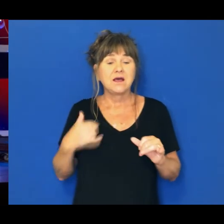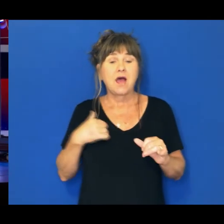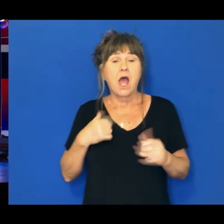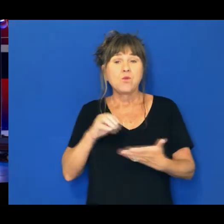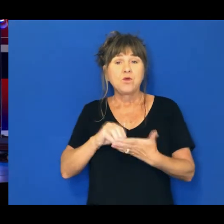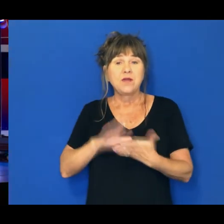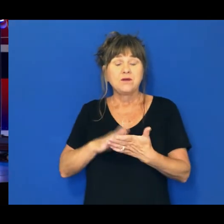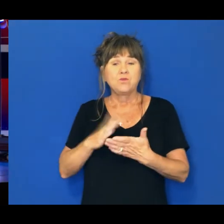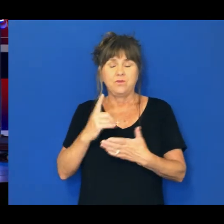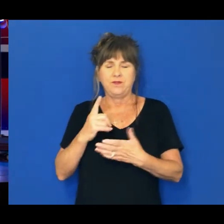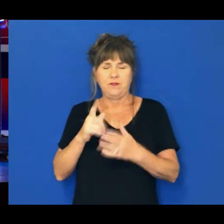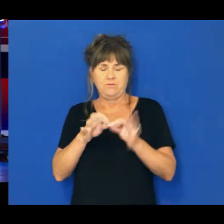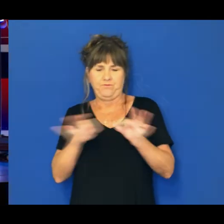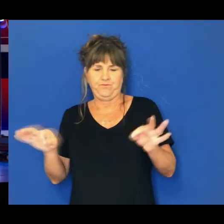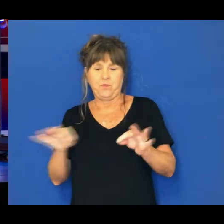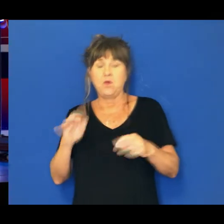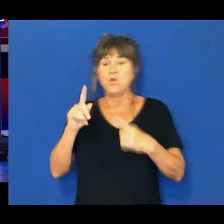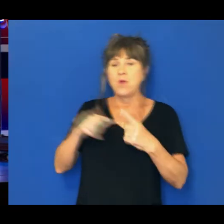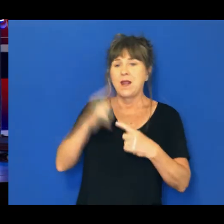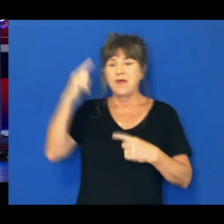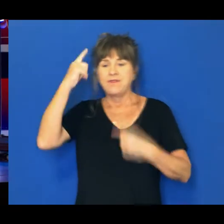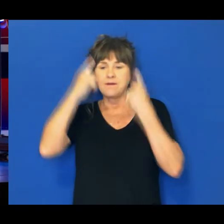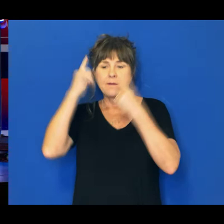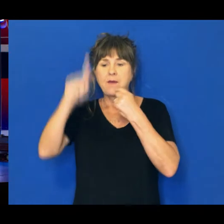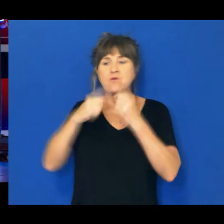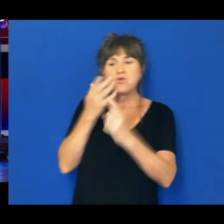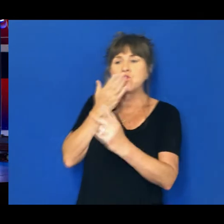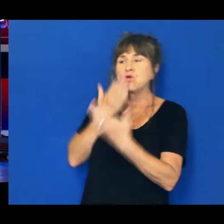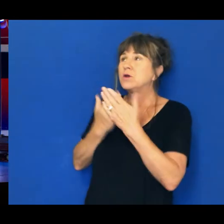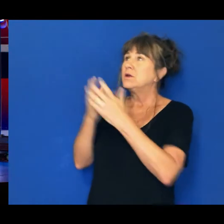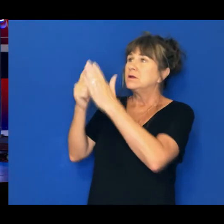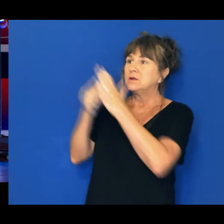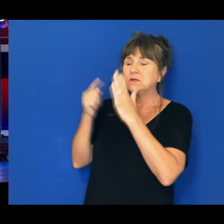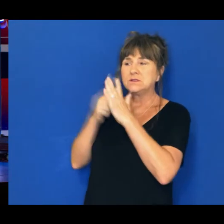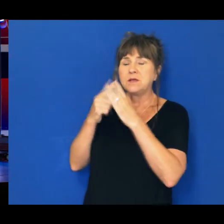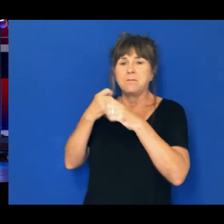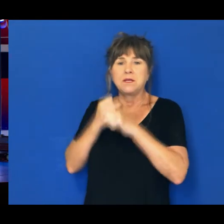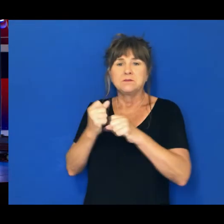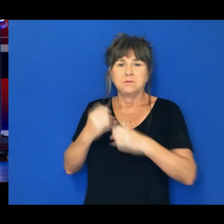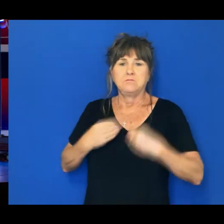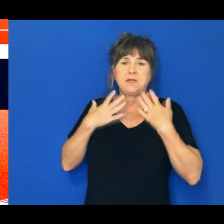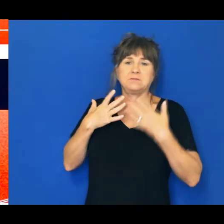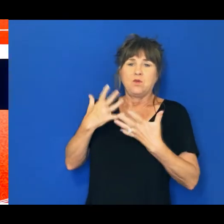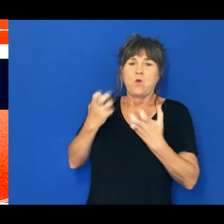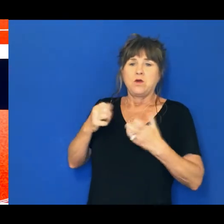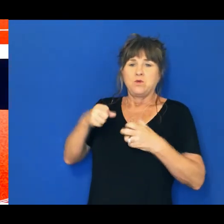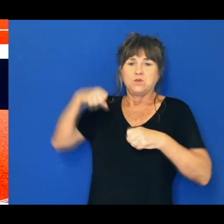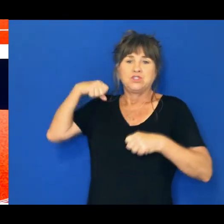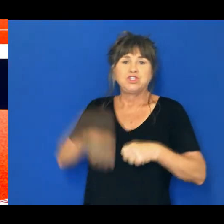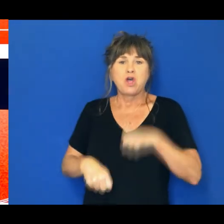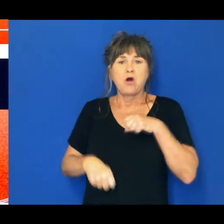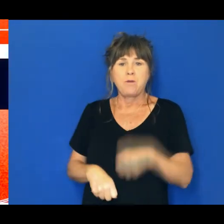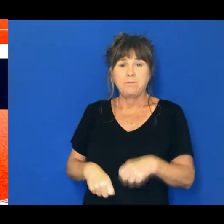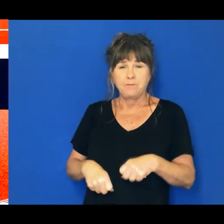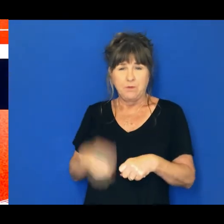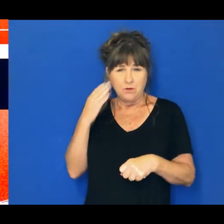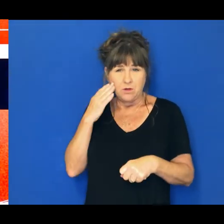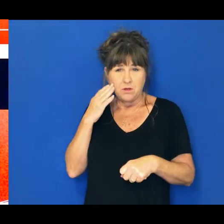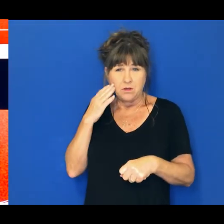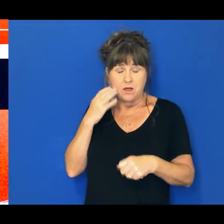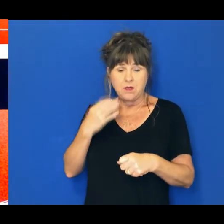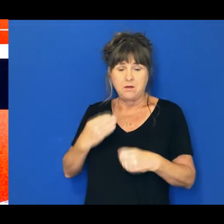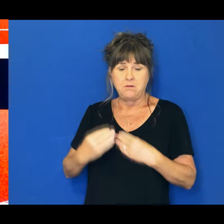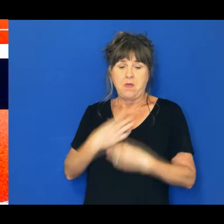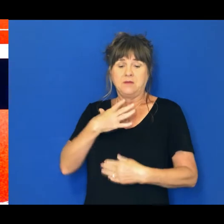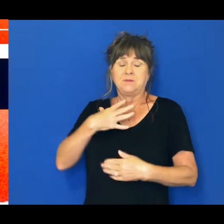the lyrics. He said, when I think about your goodness, it makes me wanna stomp. Come on, you know the song. And he keeps